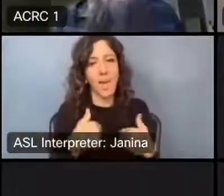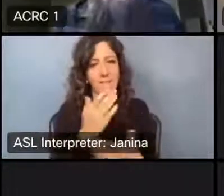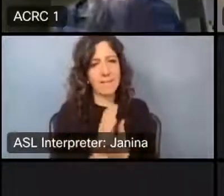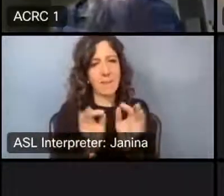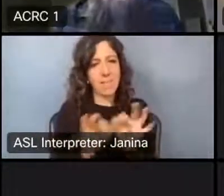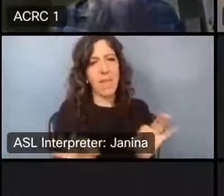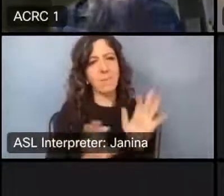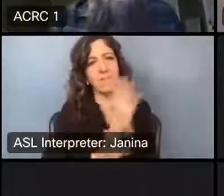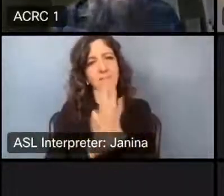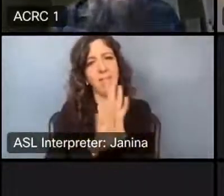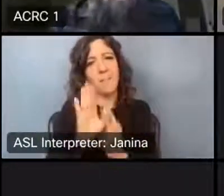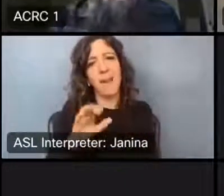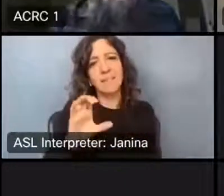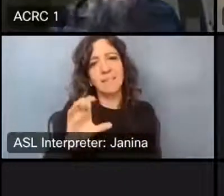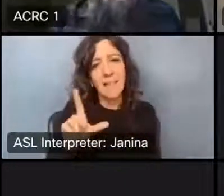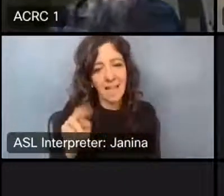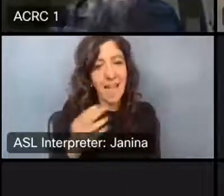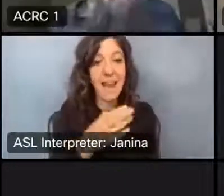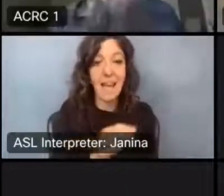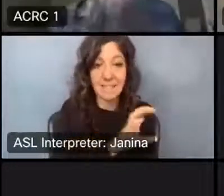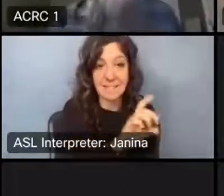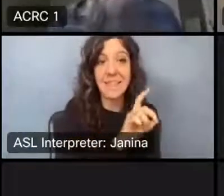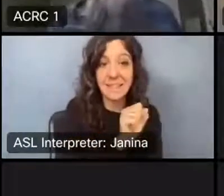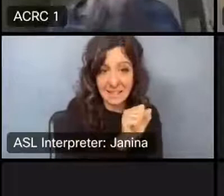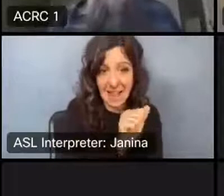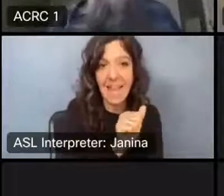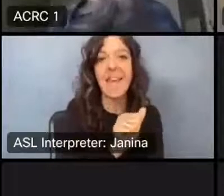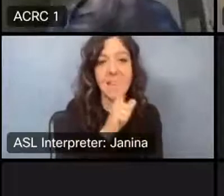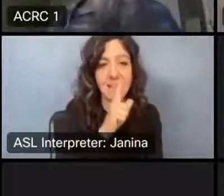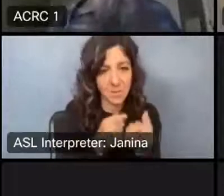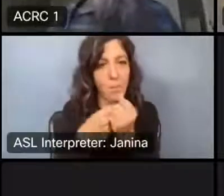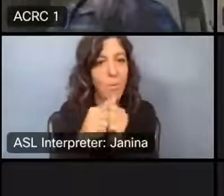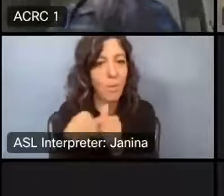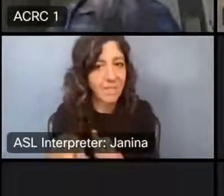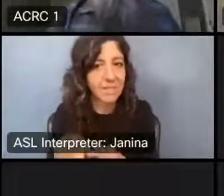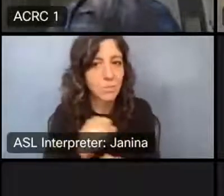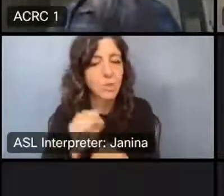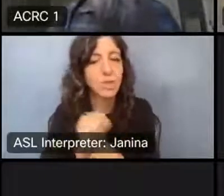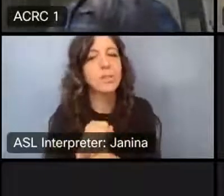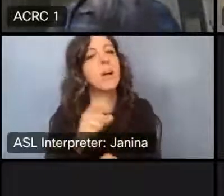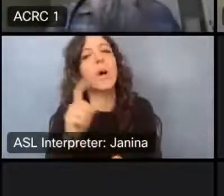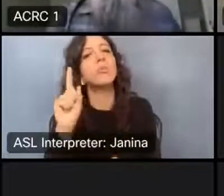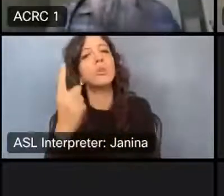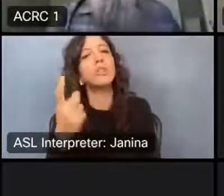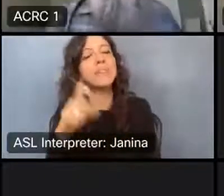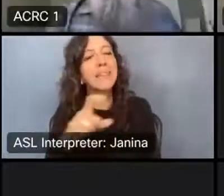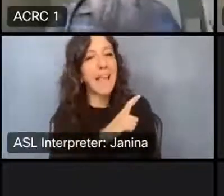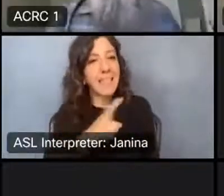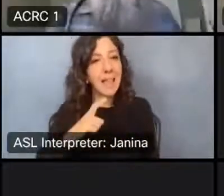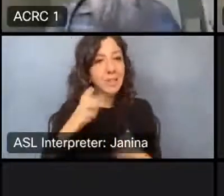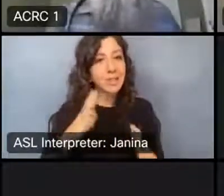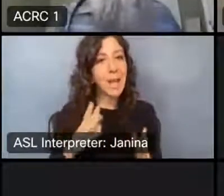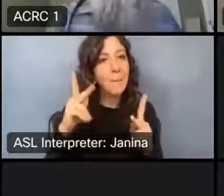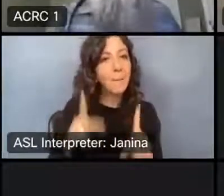developed by CCLN, and CDSA is also in support of this effort. And so we're just looking for a champion legislator to support the